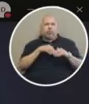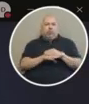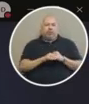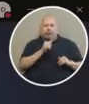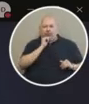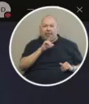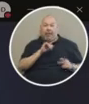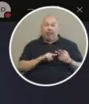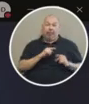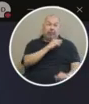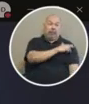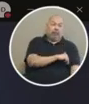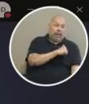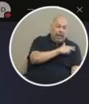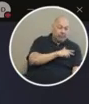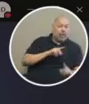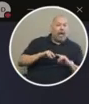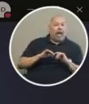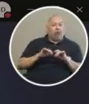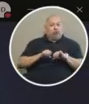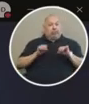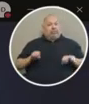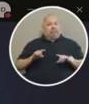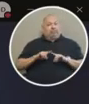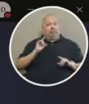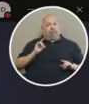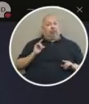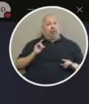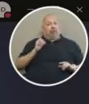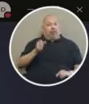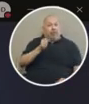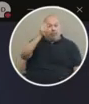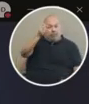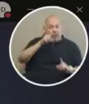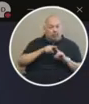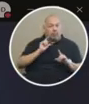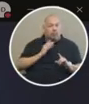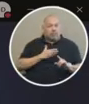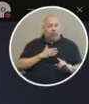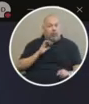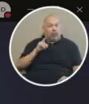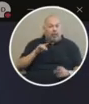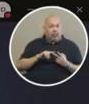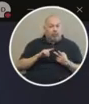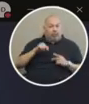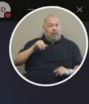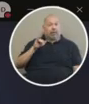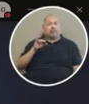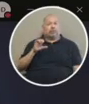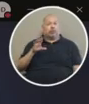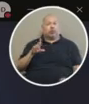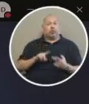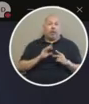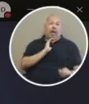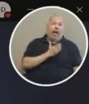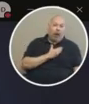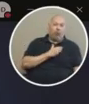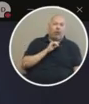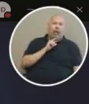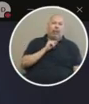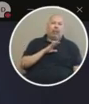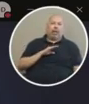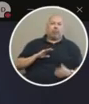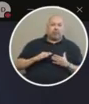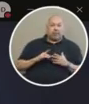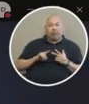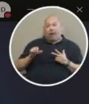the hospitals, the way the system is, if it's an admitted patient, they go to our lab. If it's someone in ICU, it goes to our lab. If